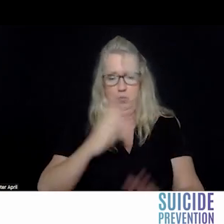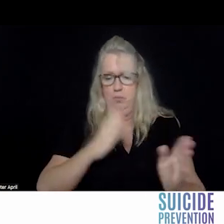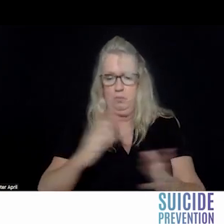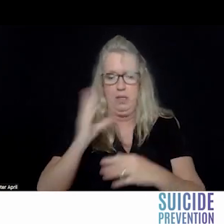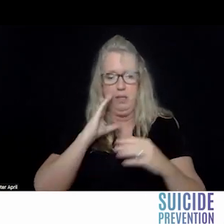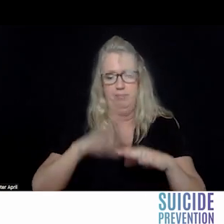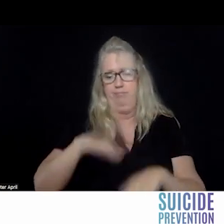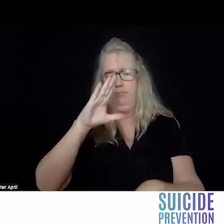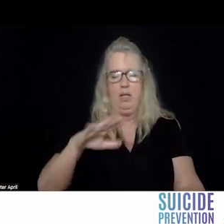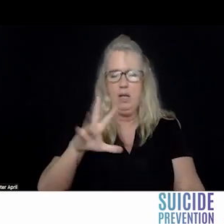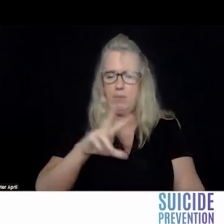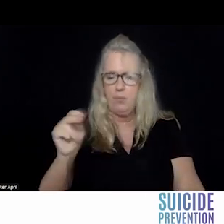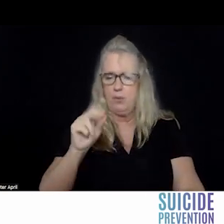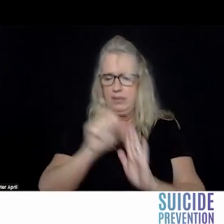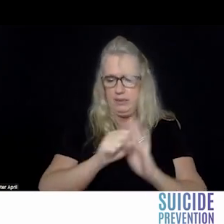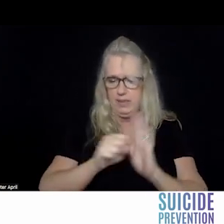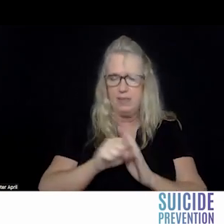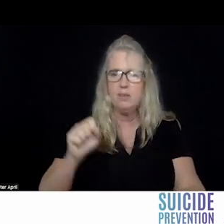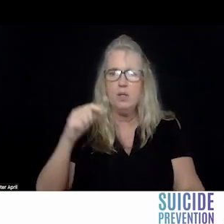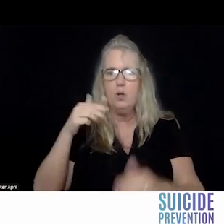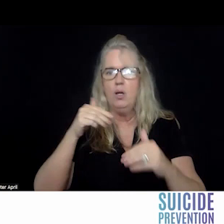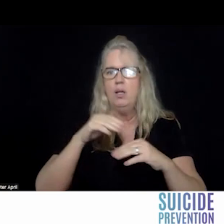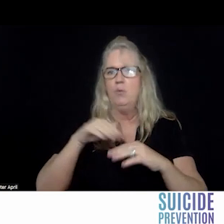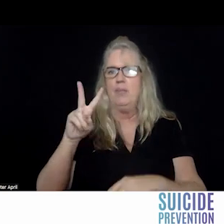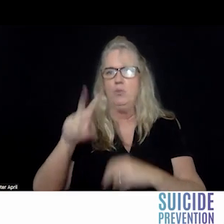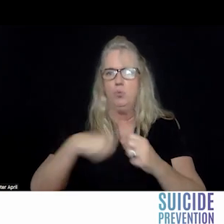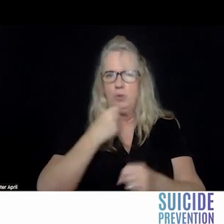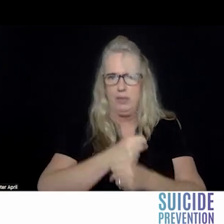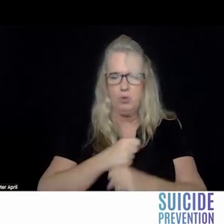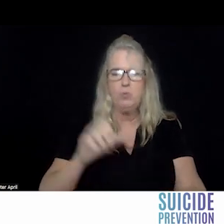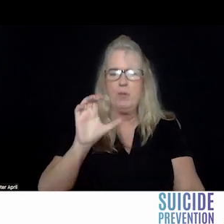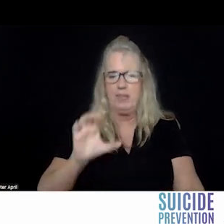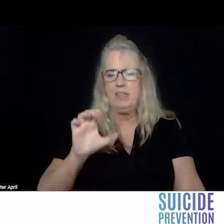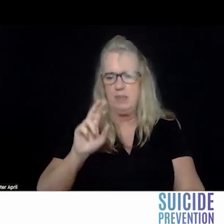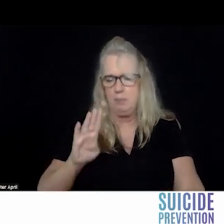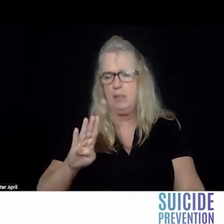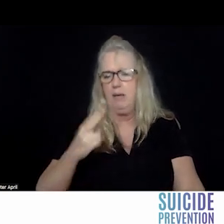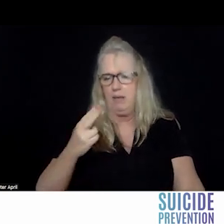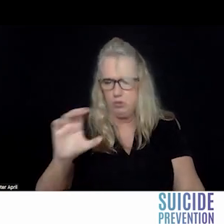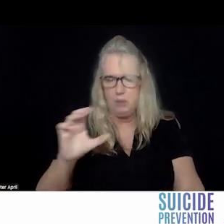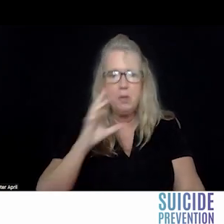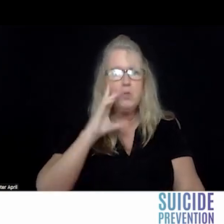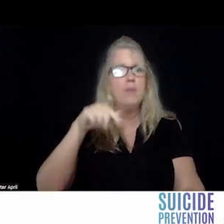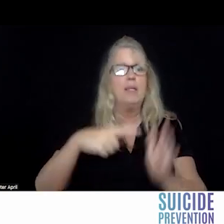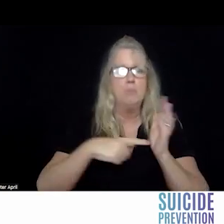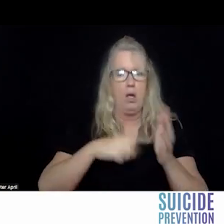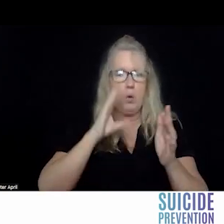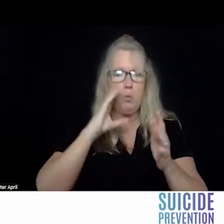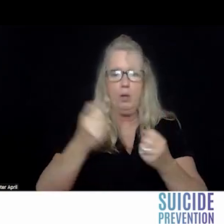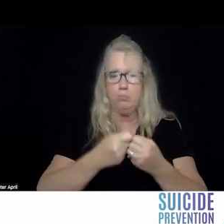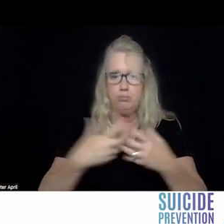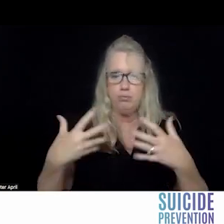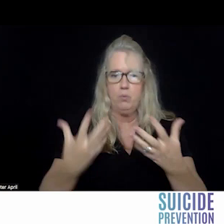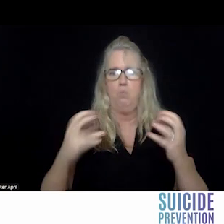30 states in 2 years with state CCBHC programs. So this is a model that's going to be growing, and I think